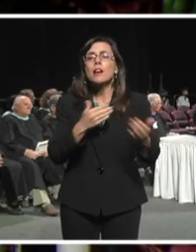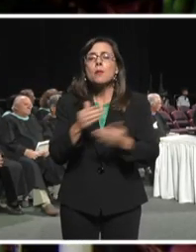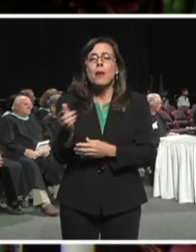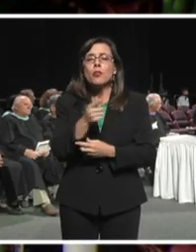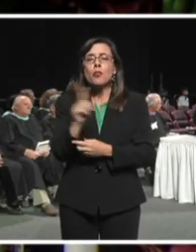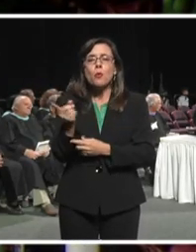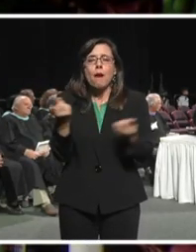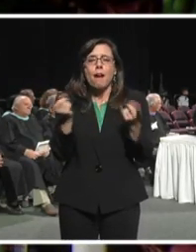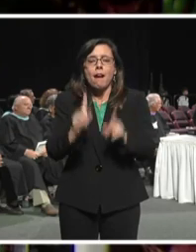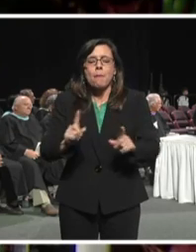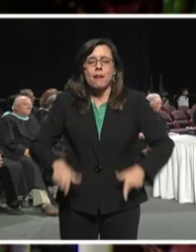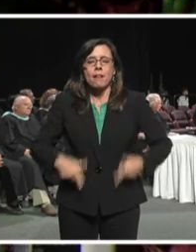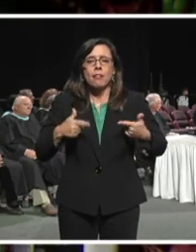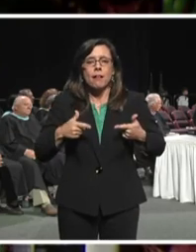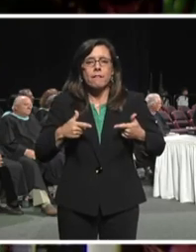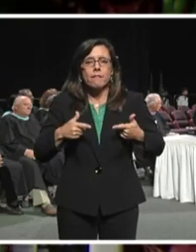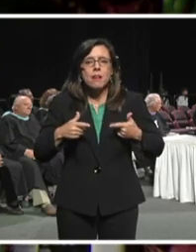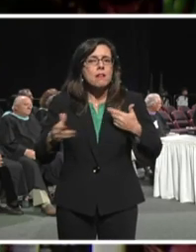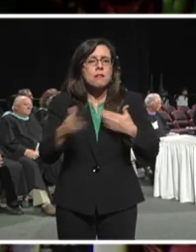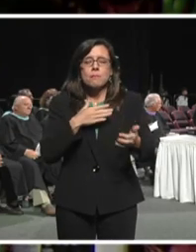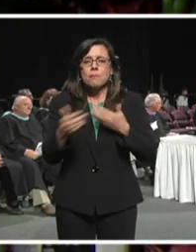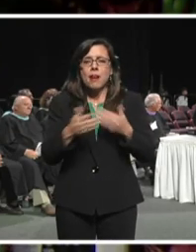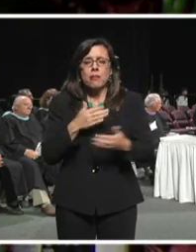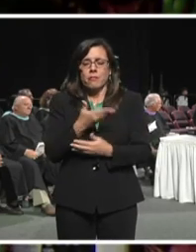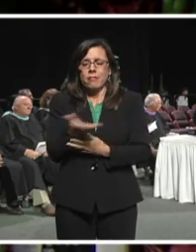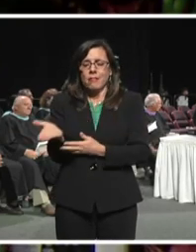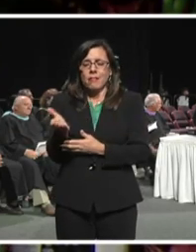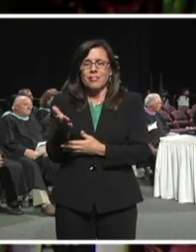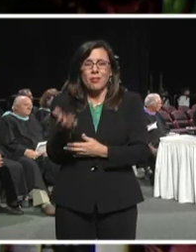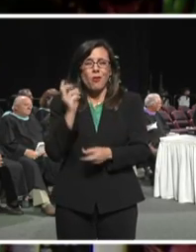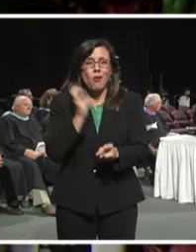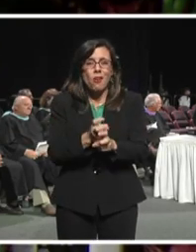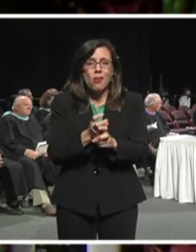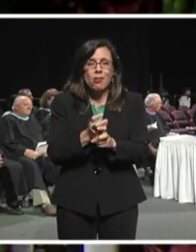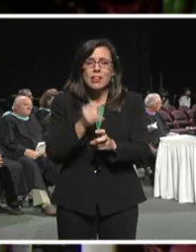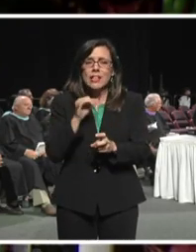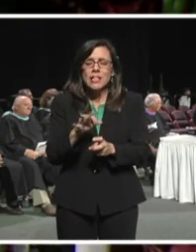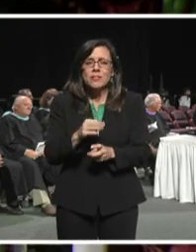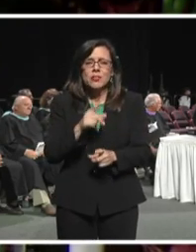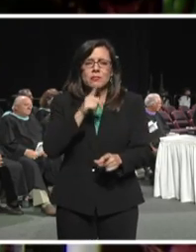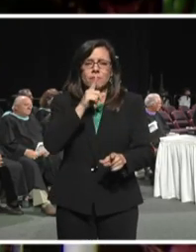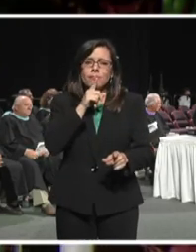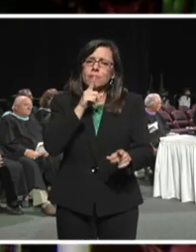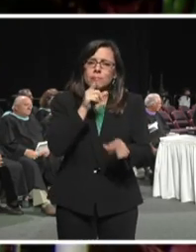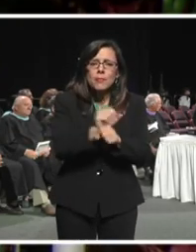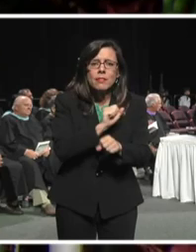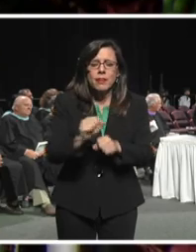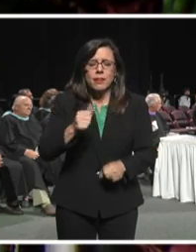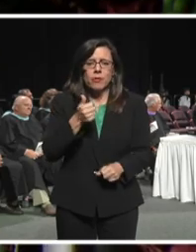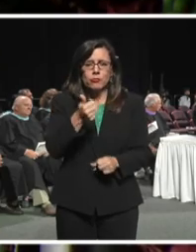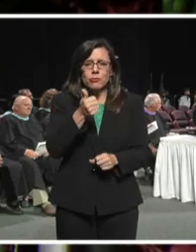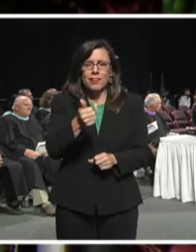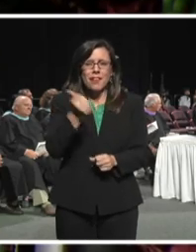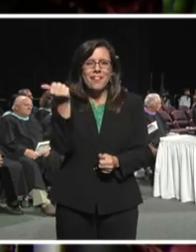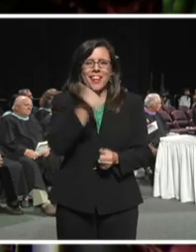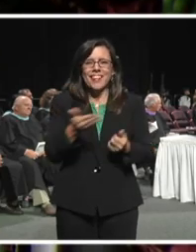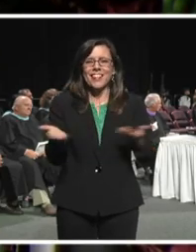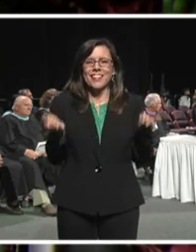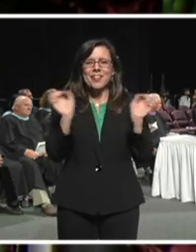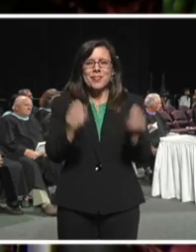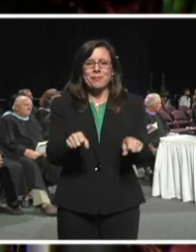life takes you and no matter how difficult things may seem, if you stay true to who you are, anything is possible. Once